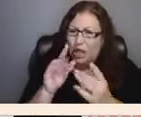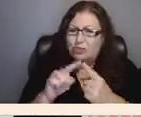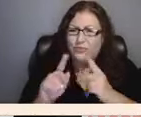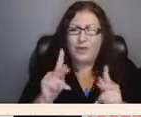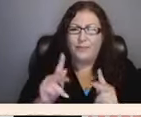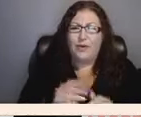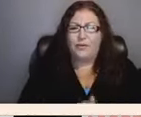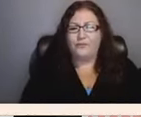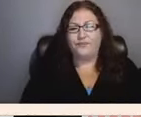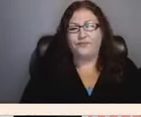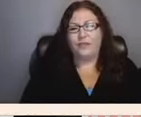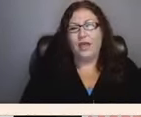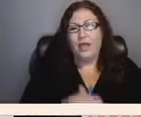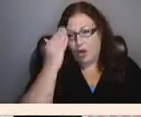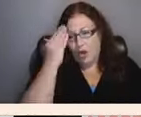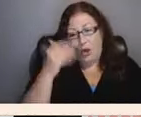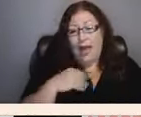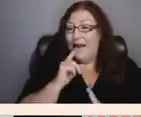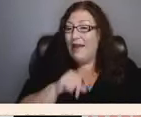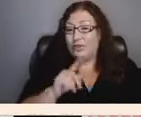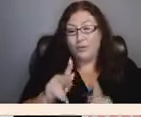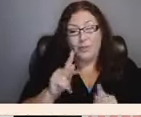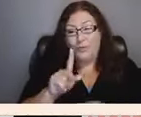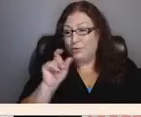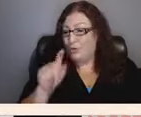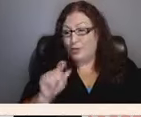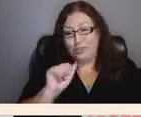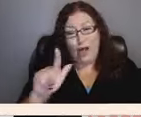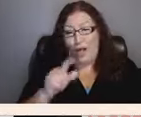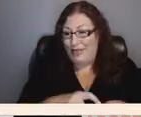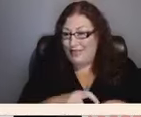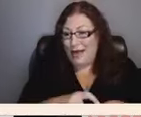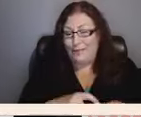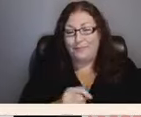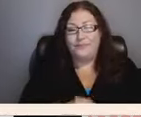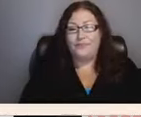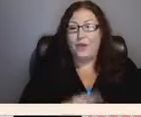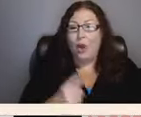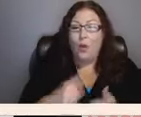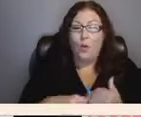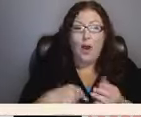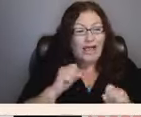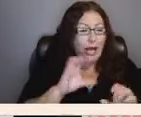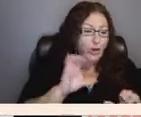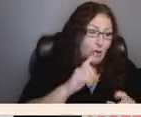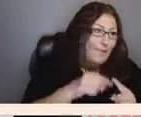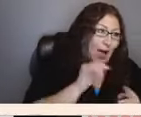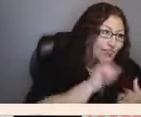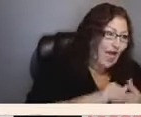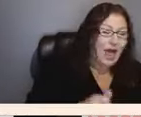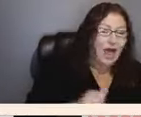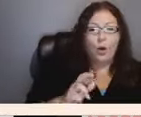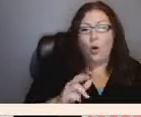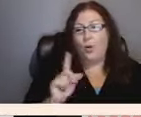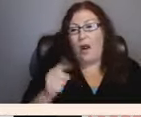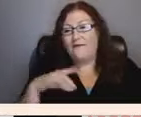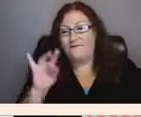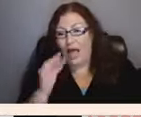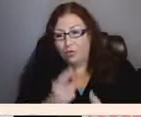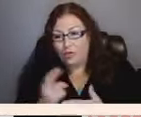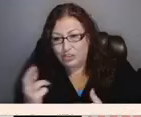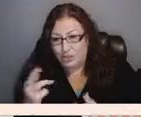I answer people's questions all the time. What could I do about this or that, or where do I find resources on